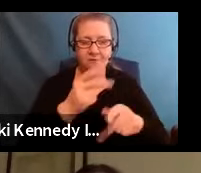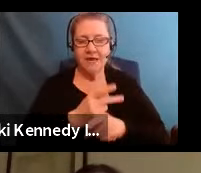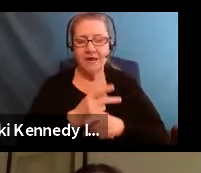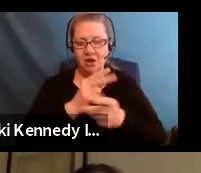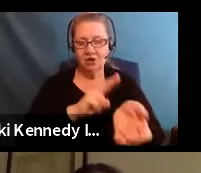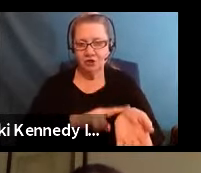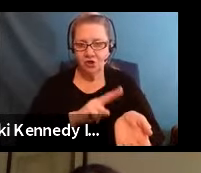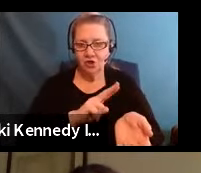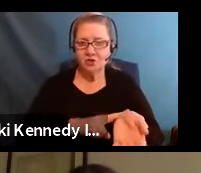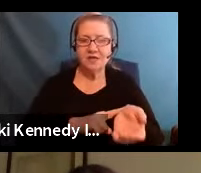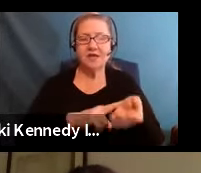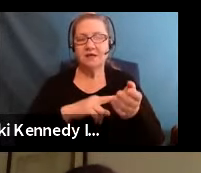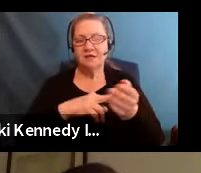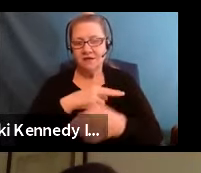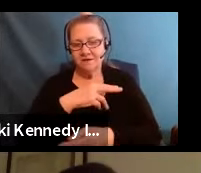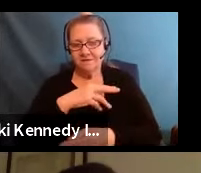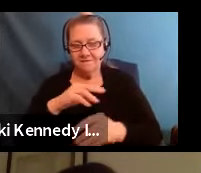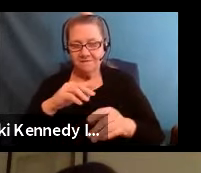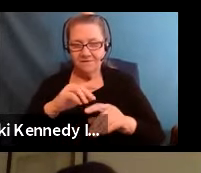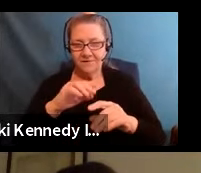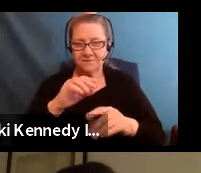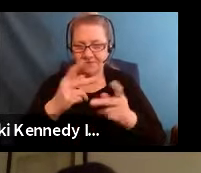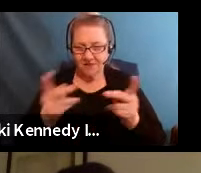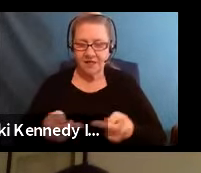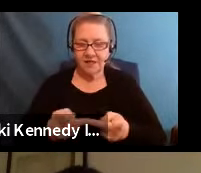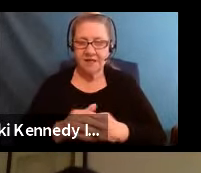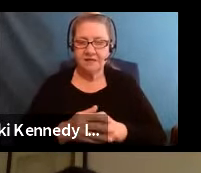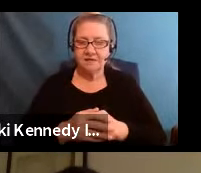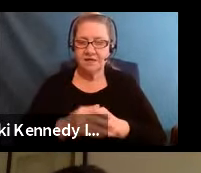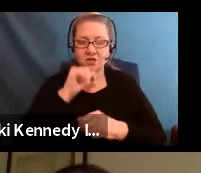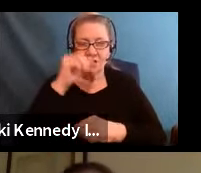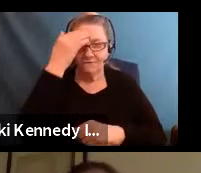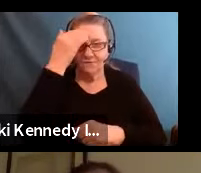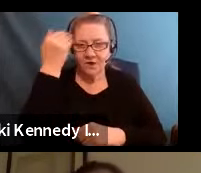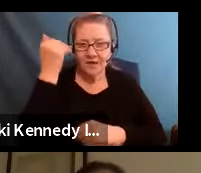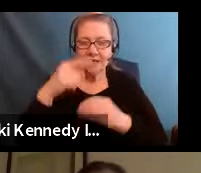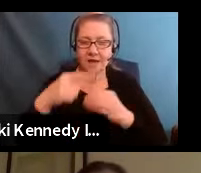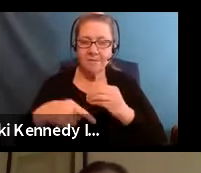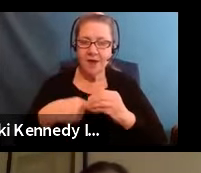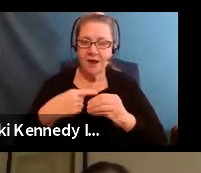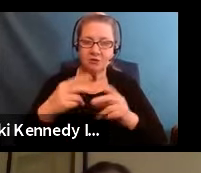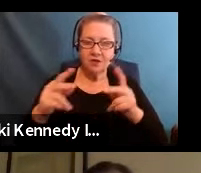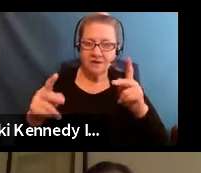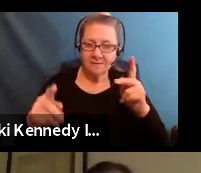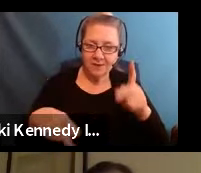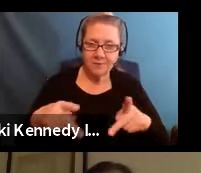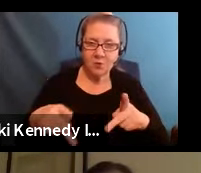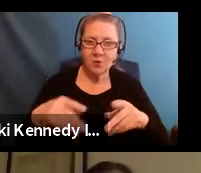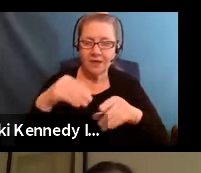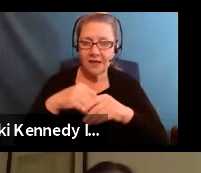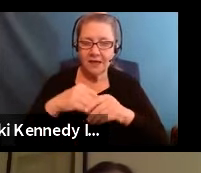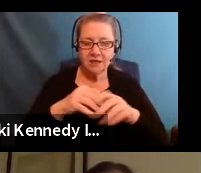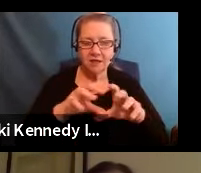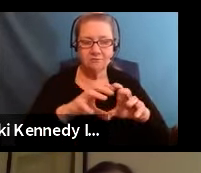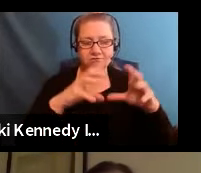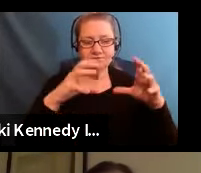facilities, and other types of facilities. Don't forget about our folks who are in congregate